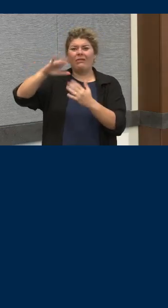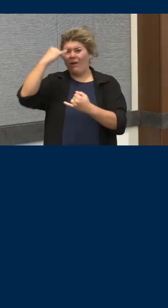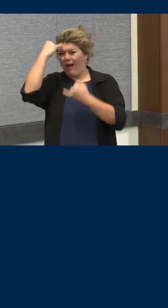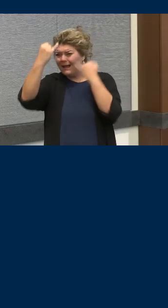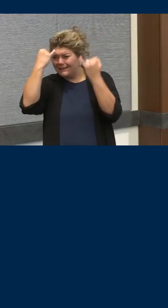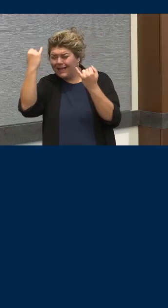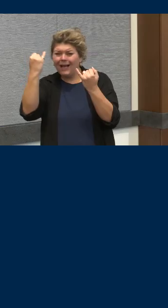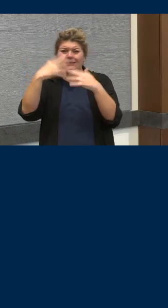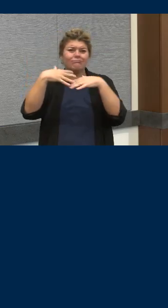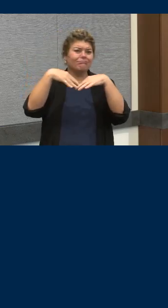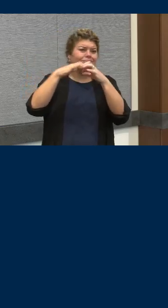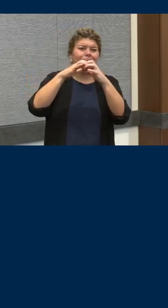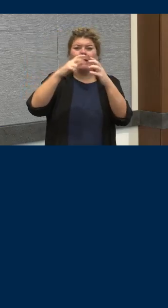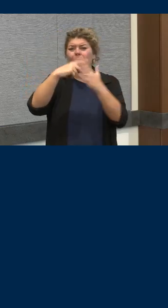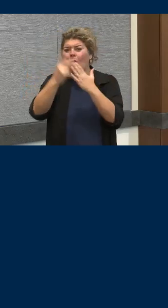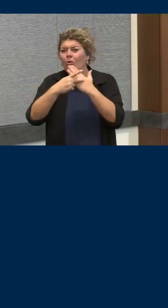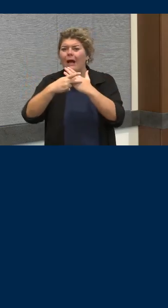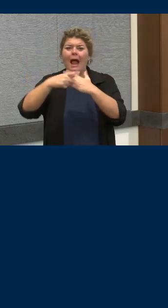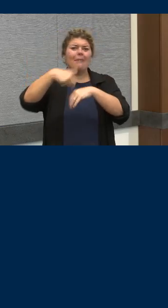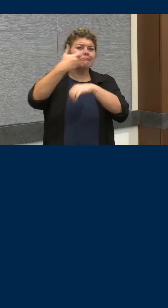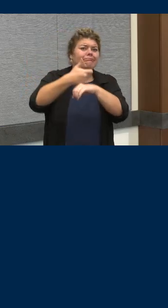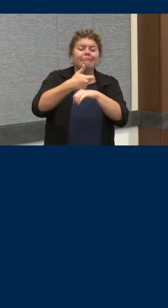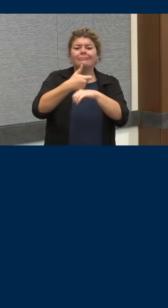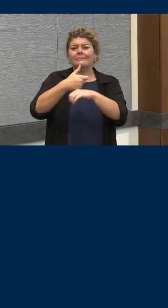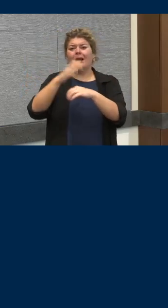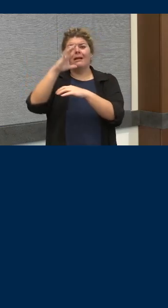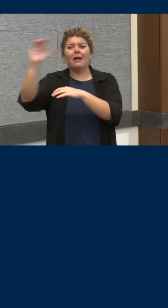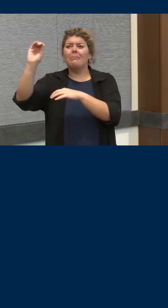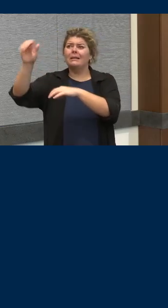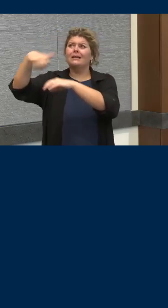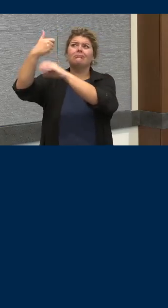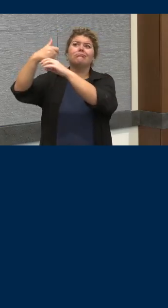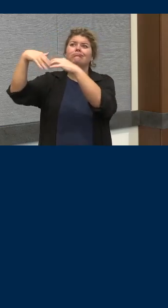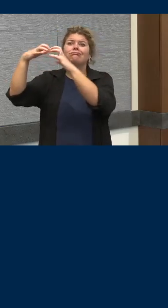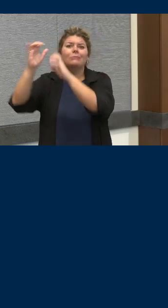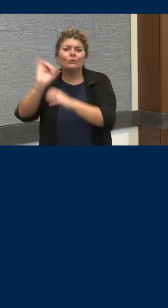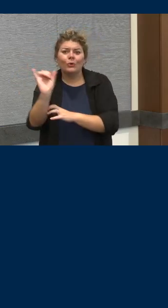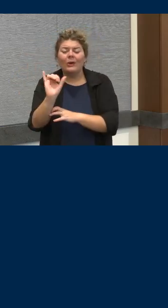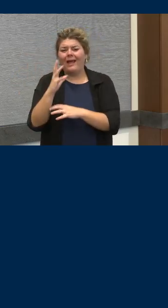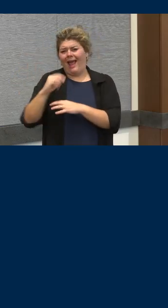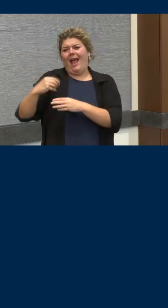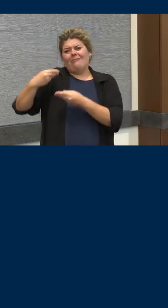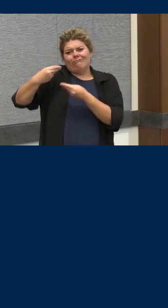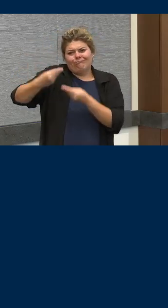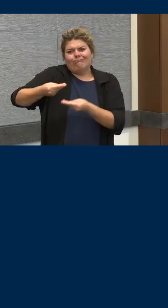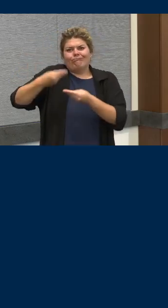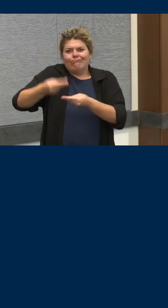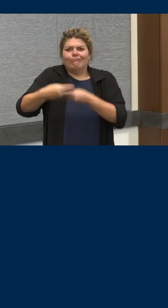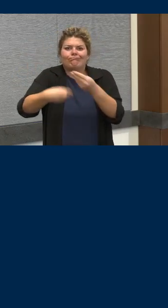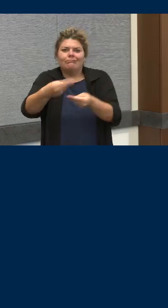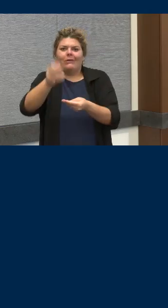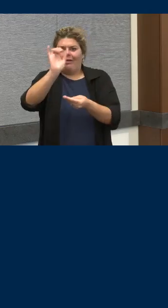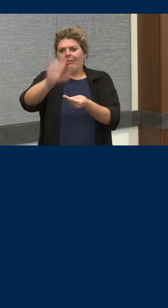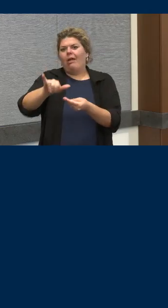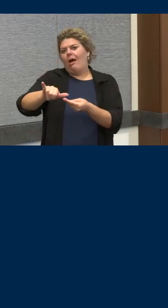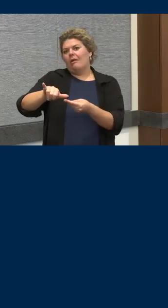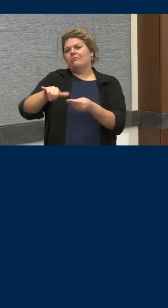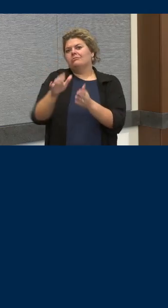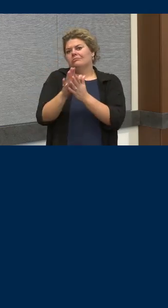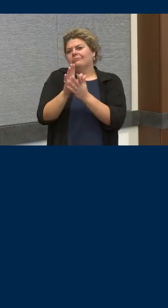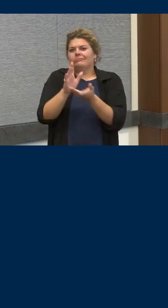built programs, spun off companies, and nurtured generations of scholars who continue their